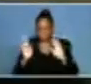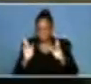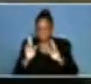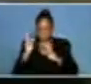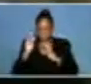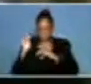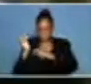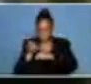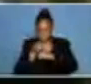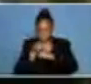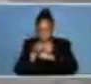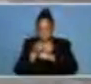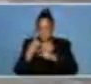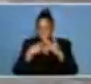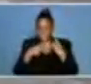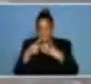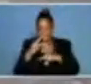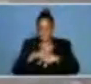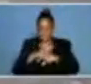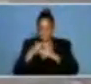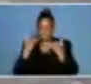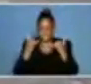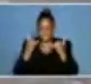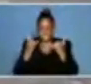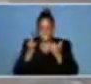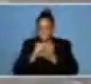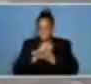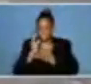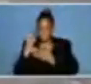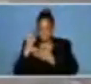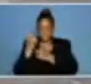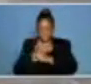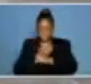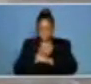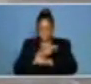to play ball come game time. For ZNS Total Sports, I'm Marcellus Hall.